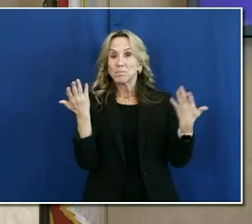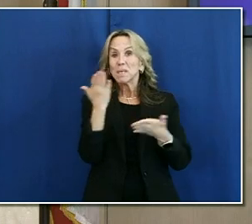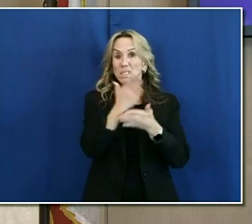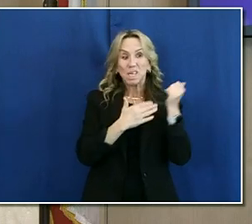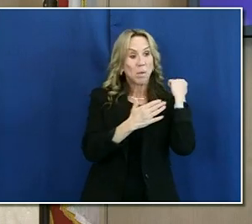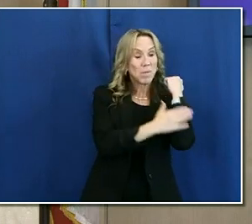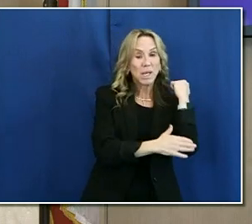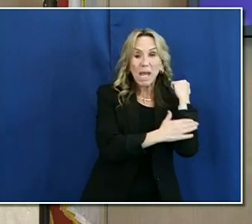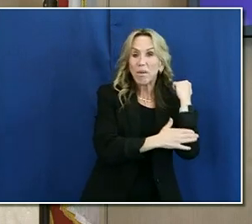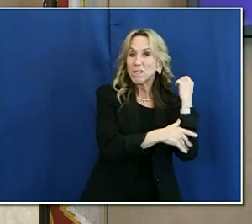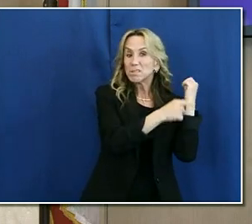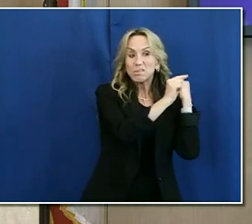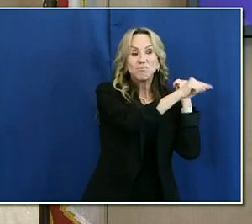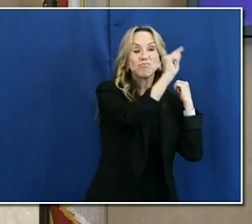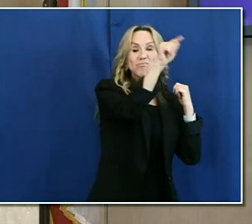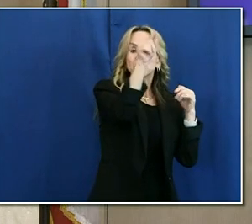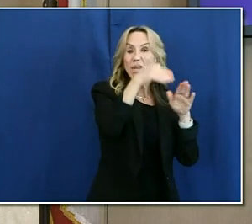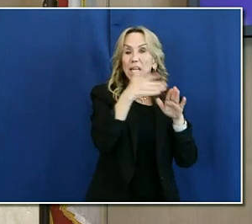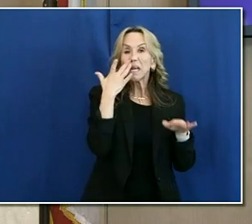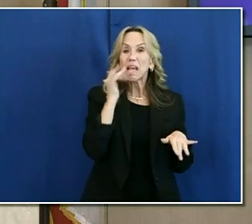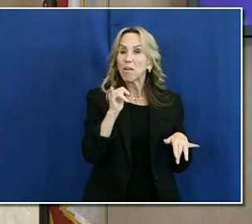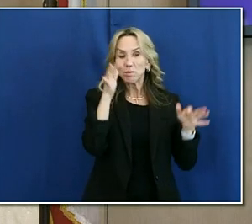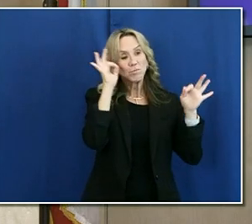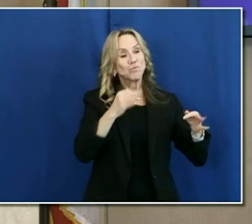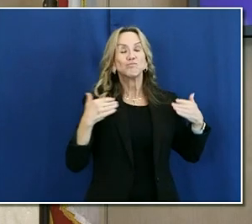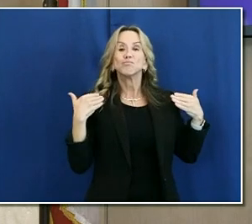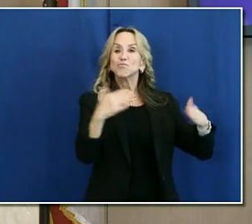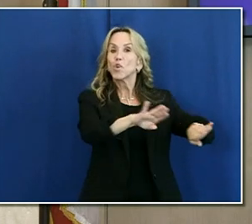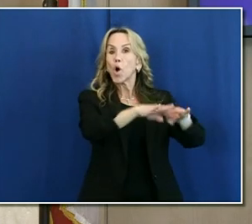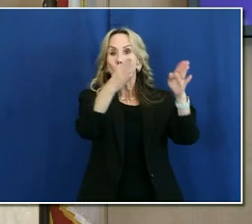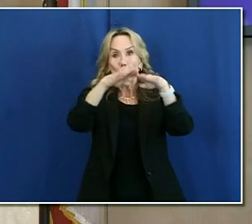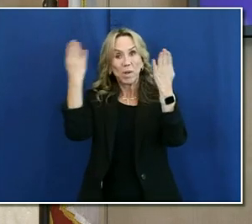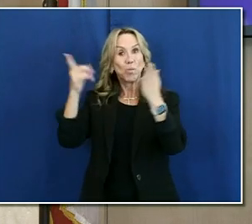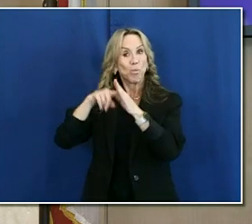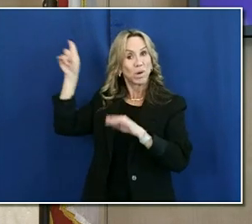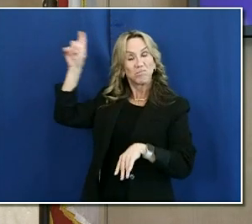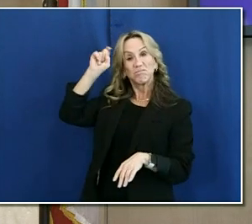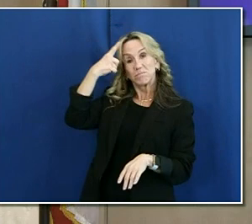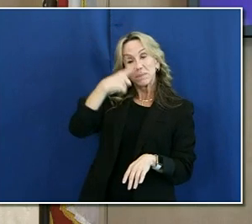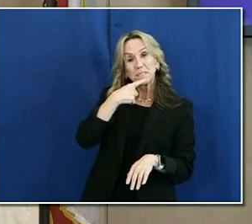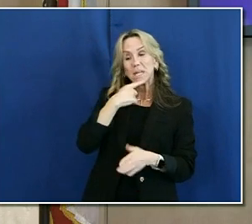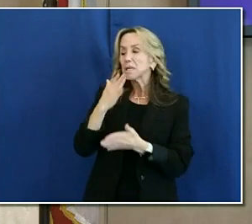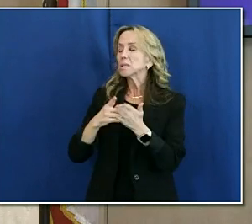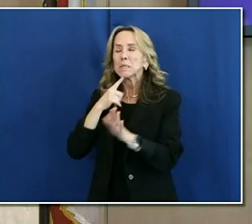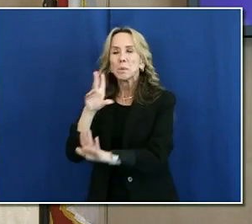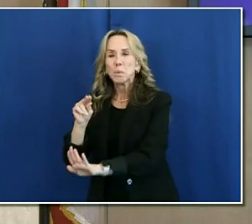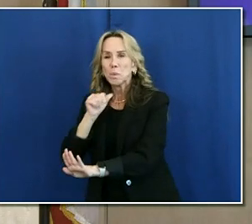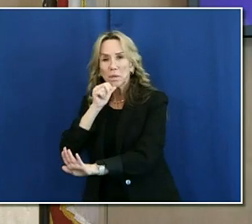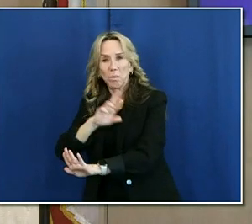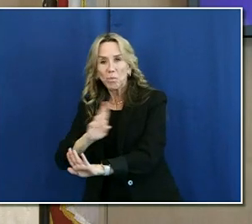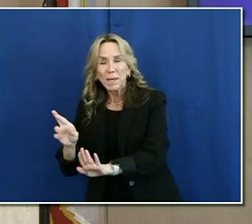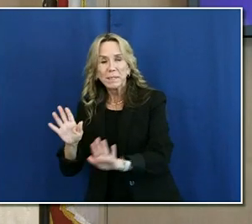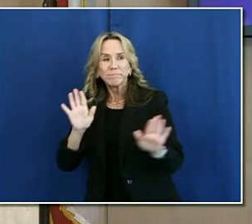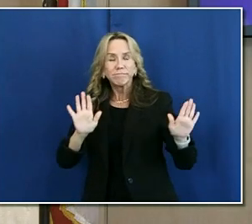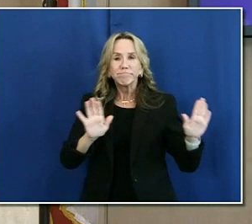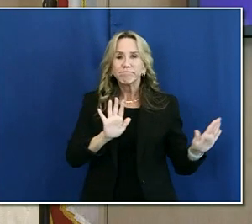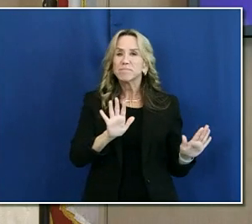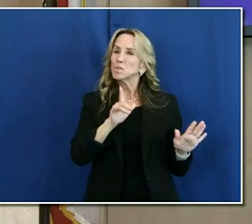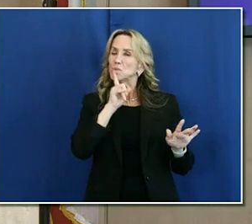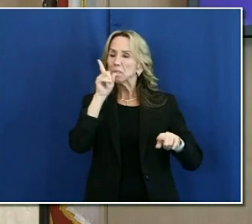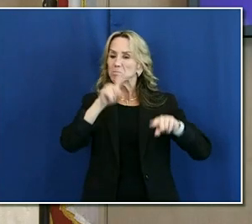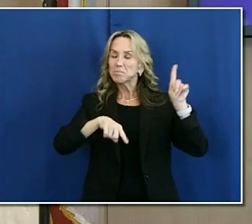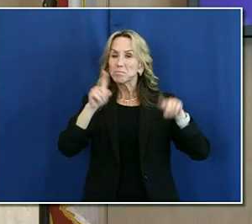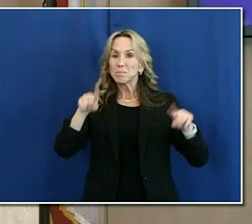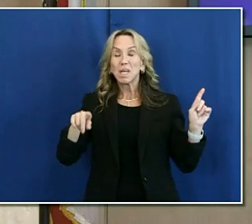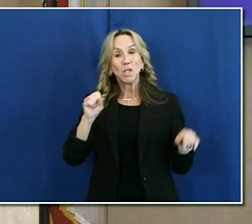Some may choose to open some of the things allowed. Some have chosen not to open any of the things allowed. On Friday, I put out a statement with my thoughts on what we were doing, and my